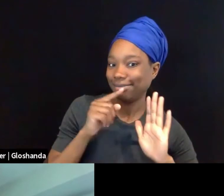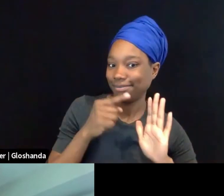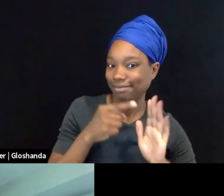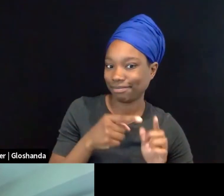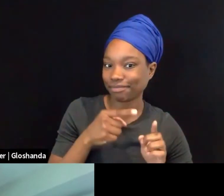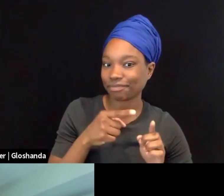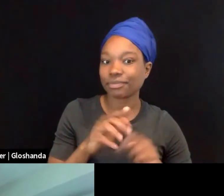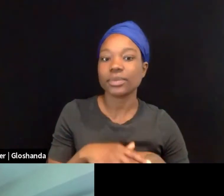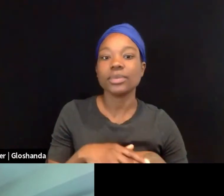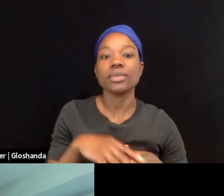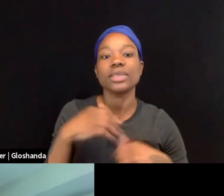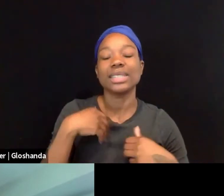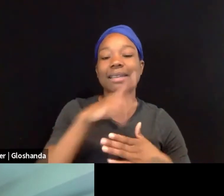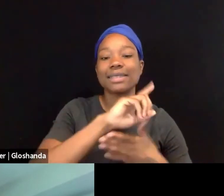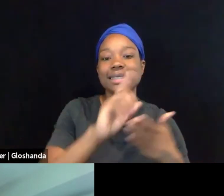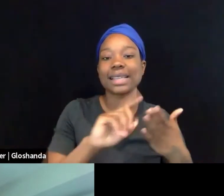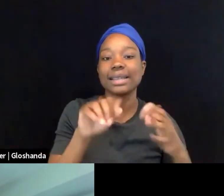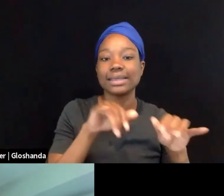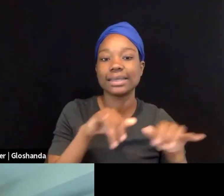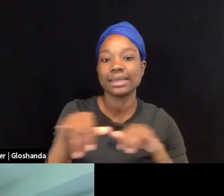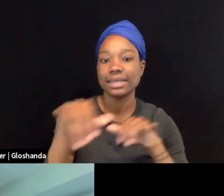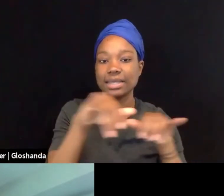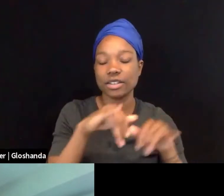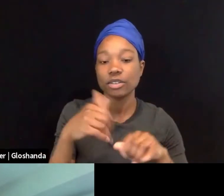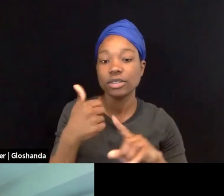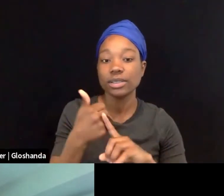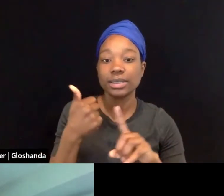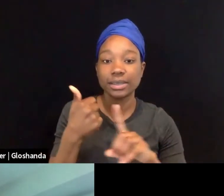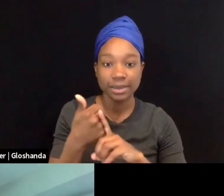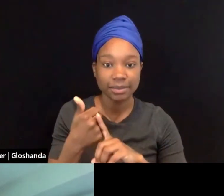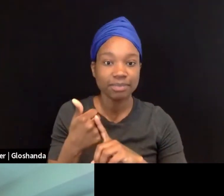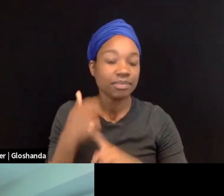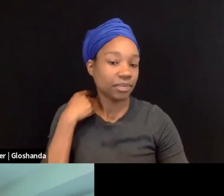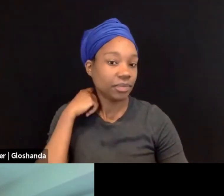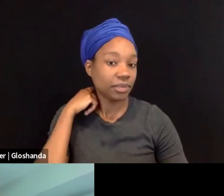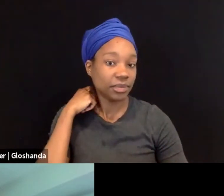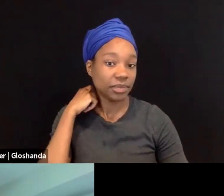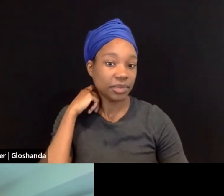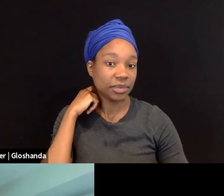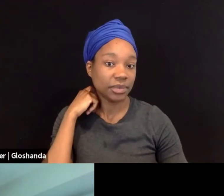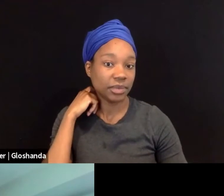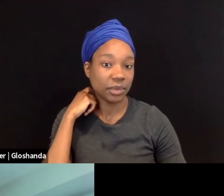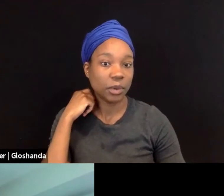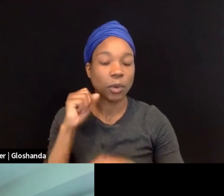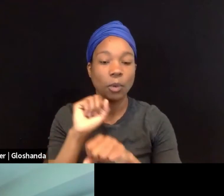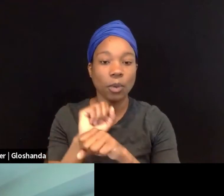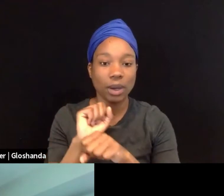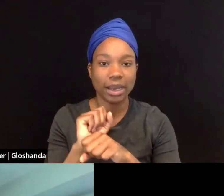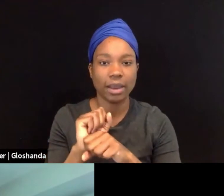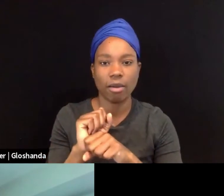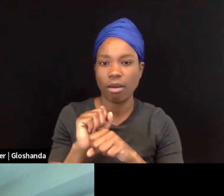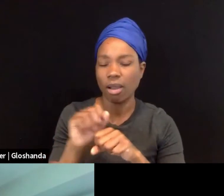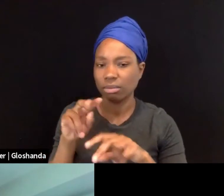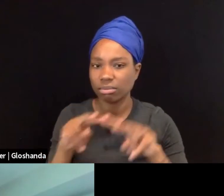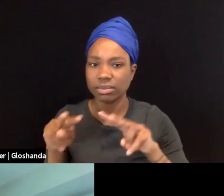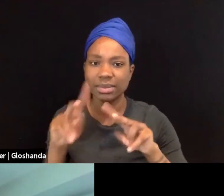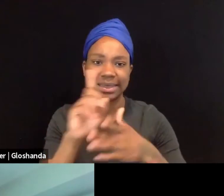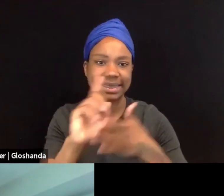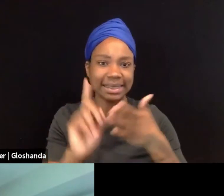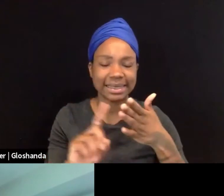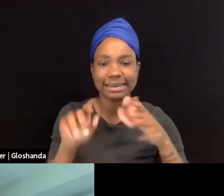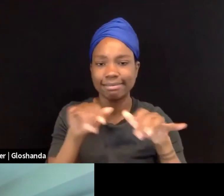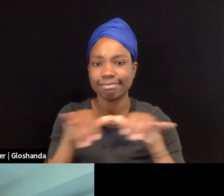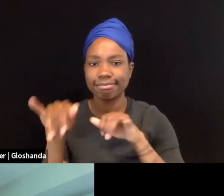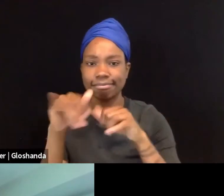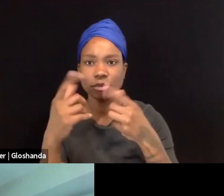the impacts of floods. However, building codes are frequently based on out-of-date rainfall estimates, and design standards are